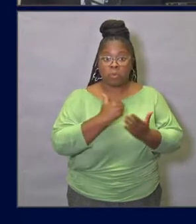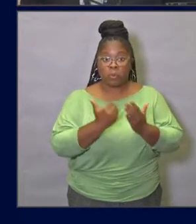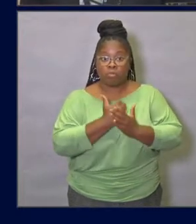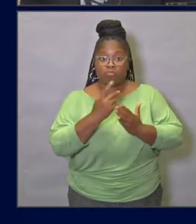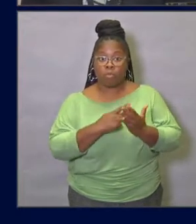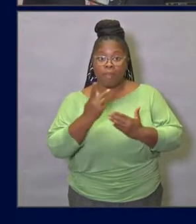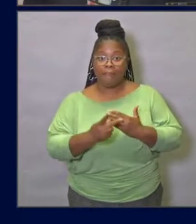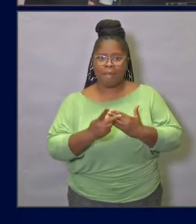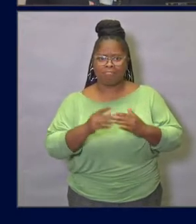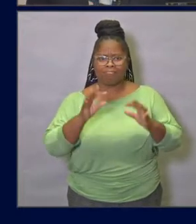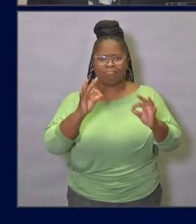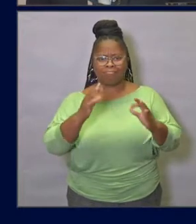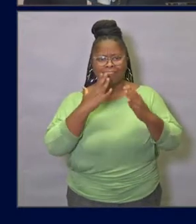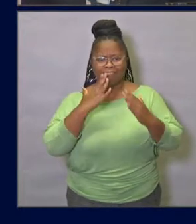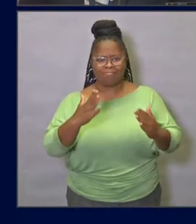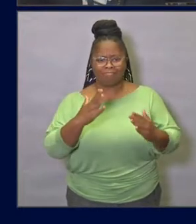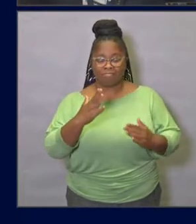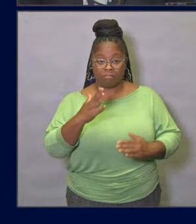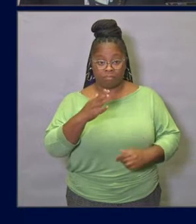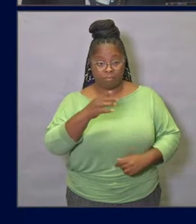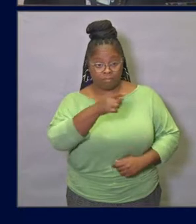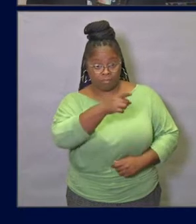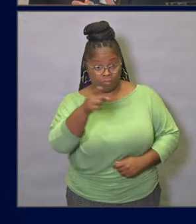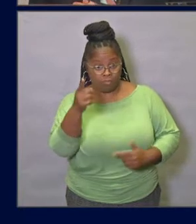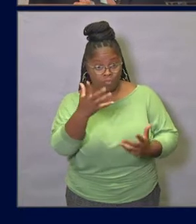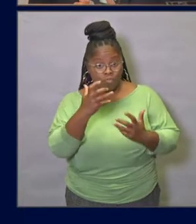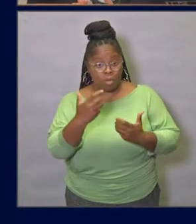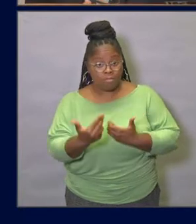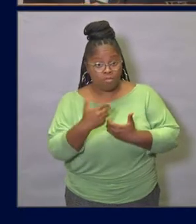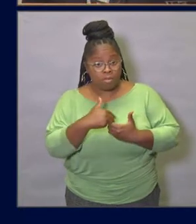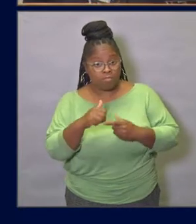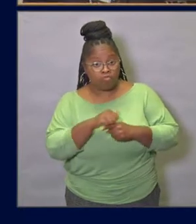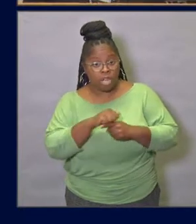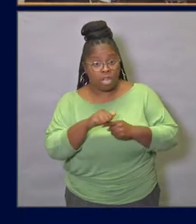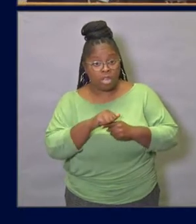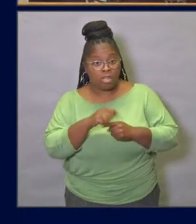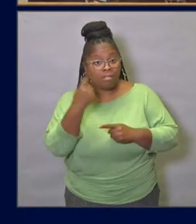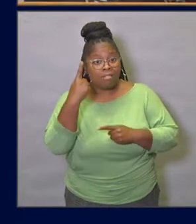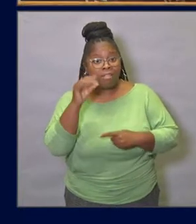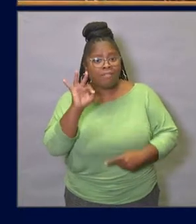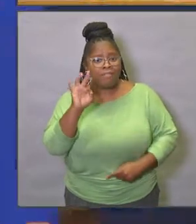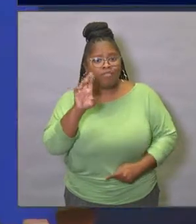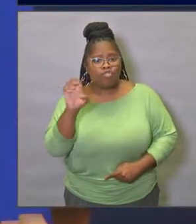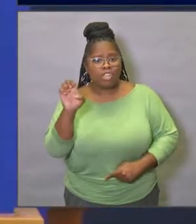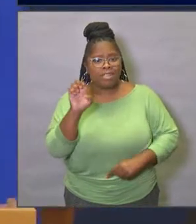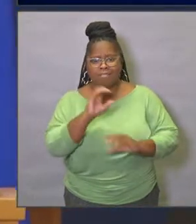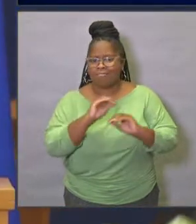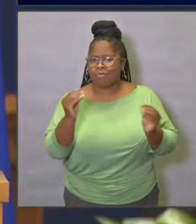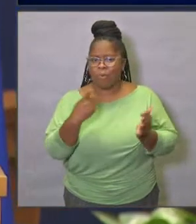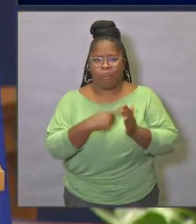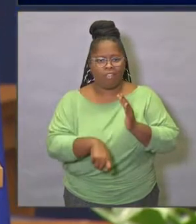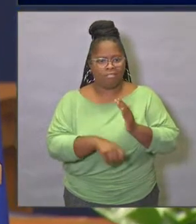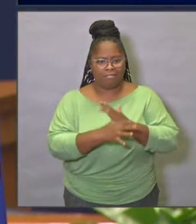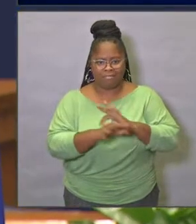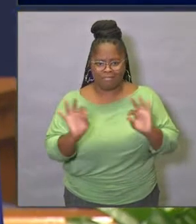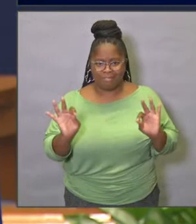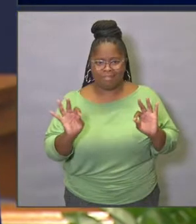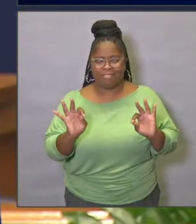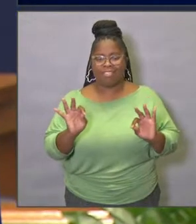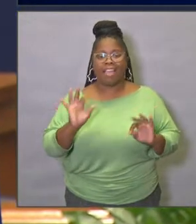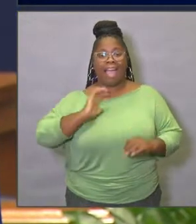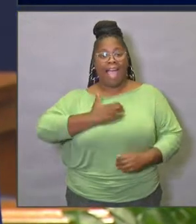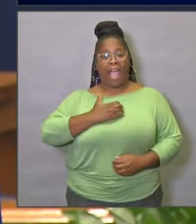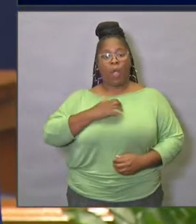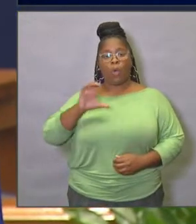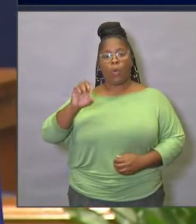new program. If you'd like to participate in the training, it's free, and you can link to the training from the DPH